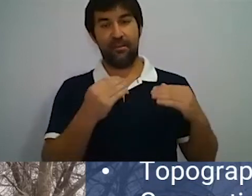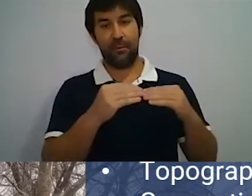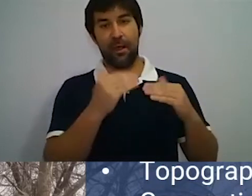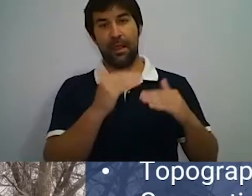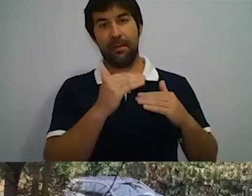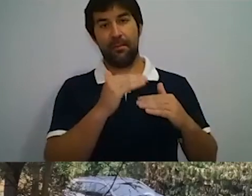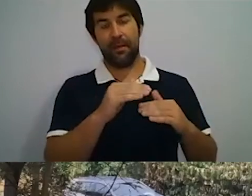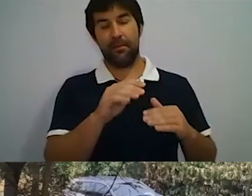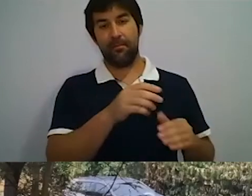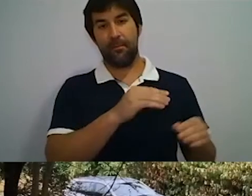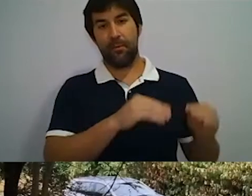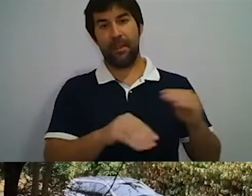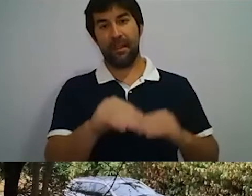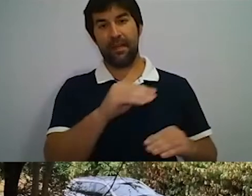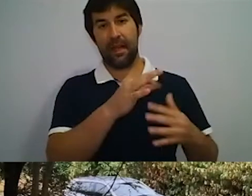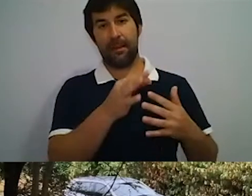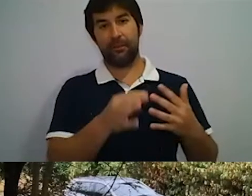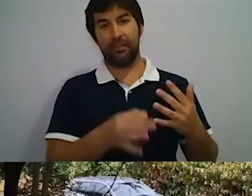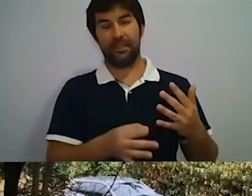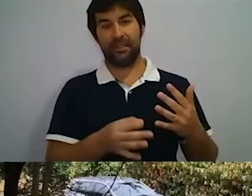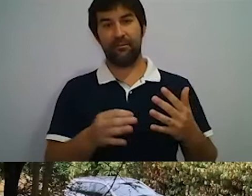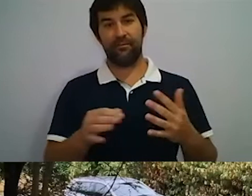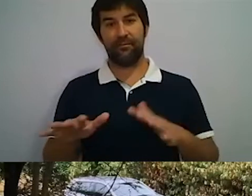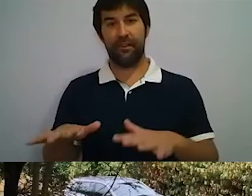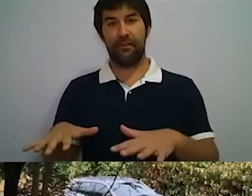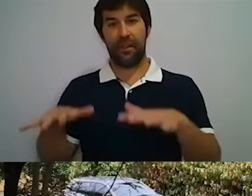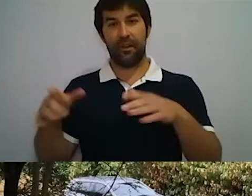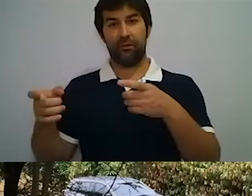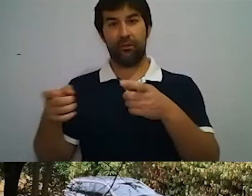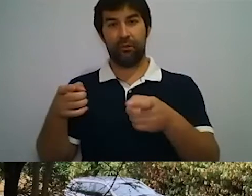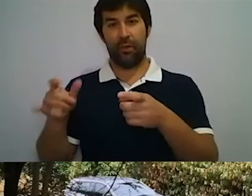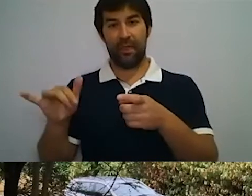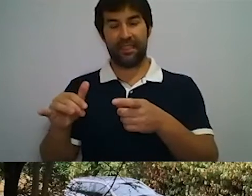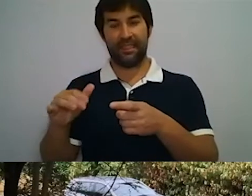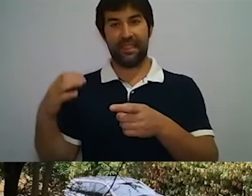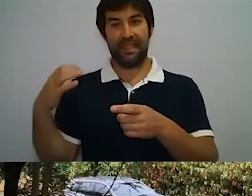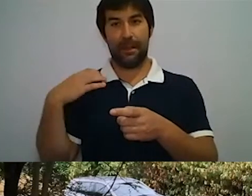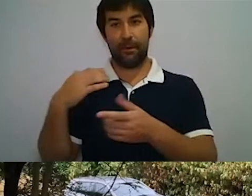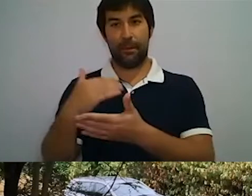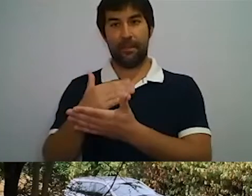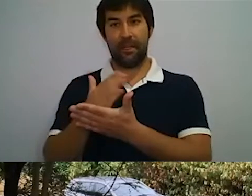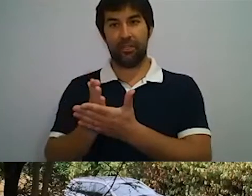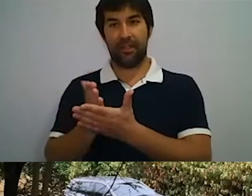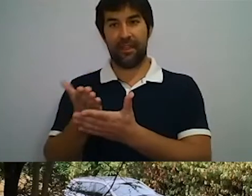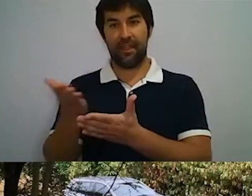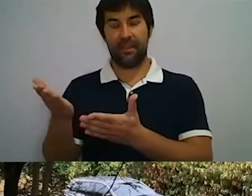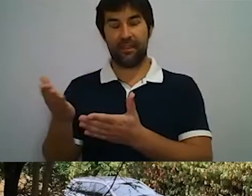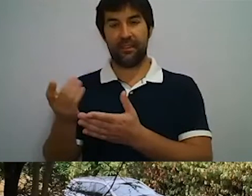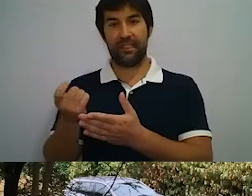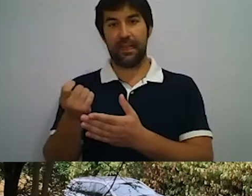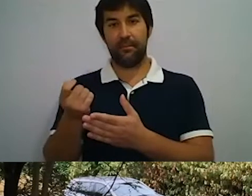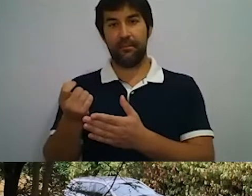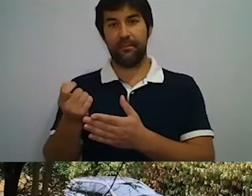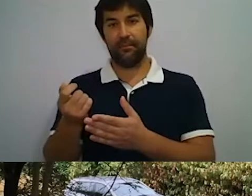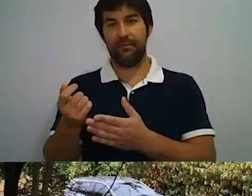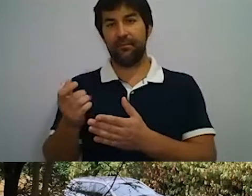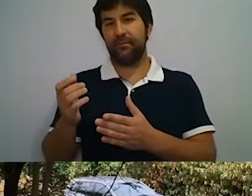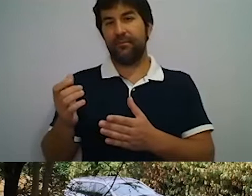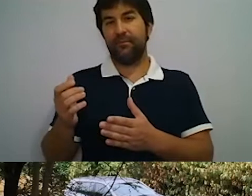take this from some great research that was done by Harvard University a few years ago that found that